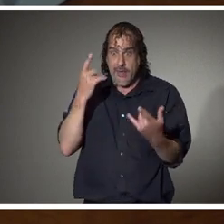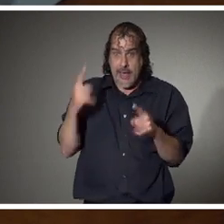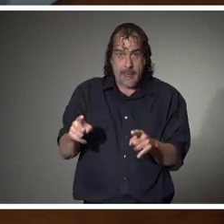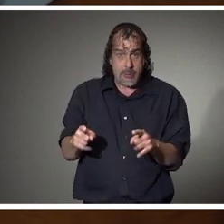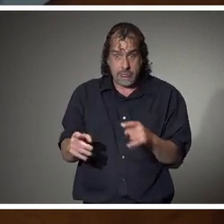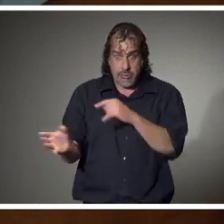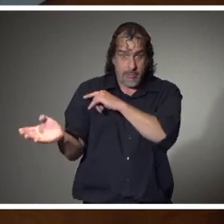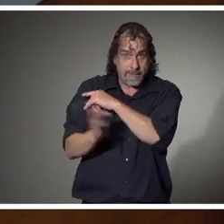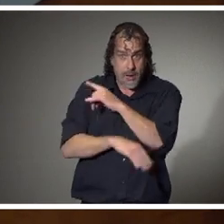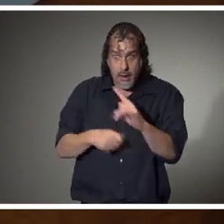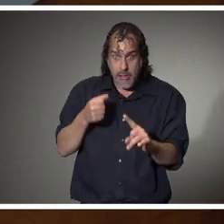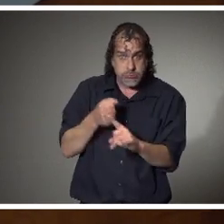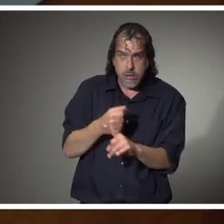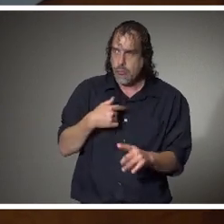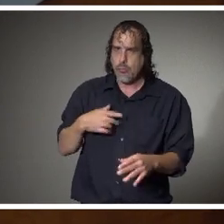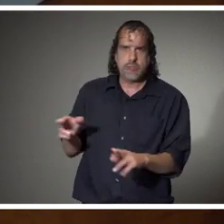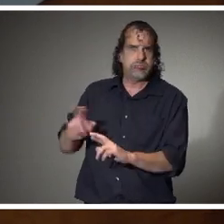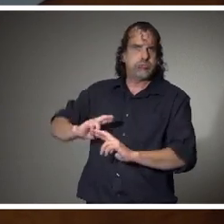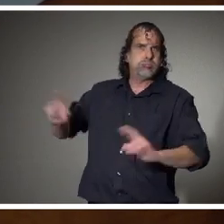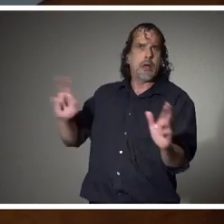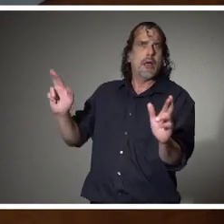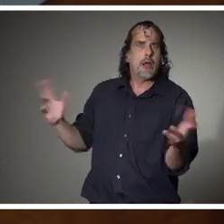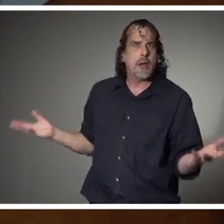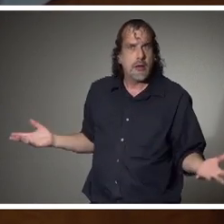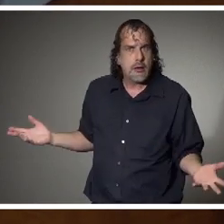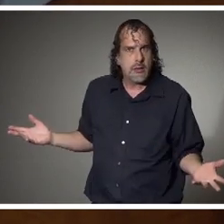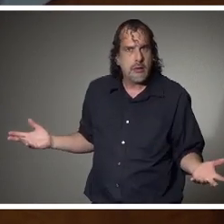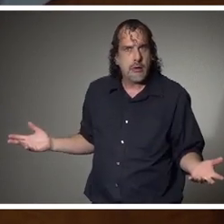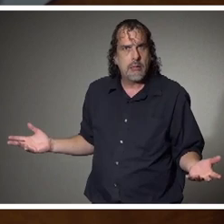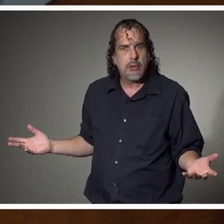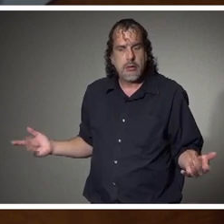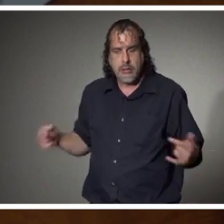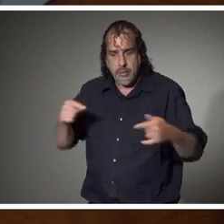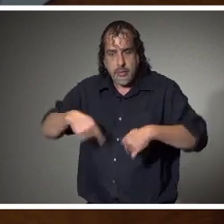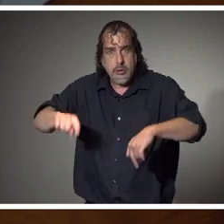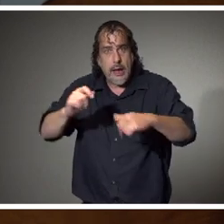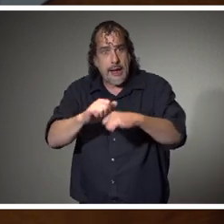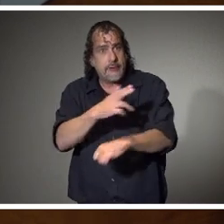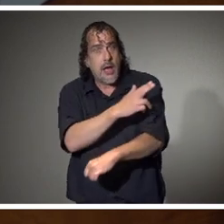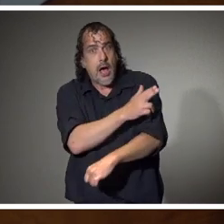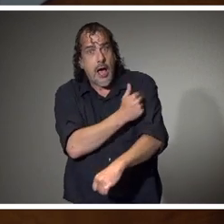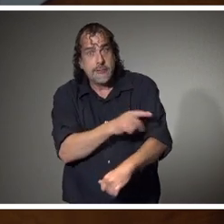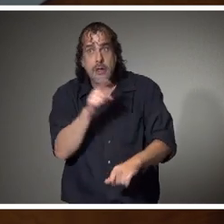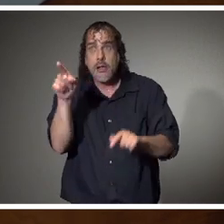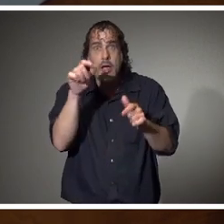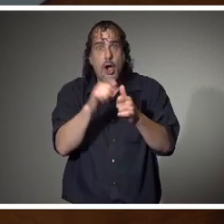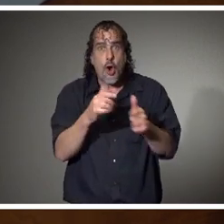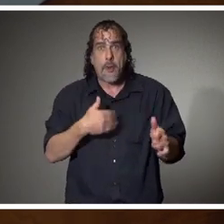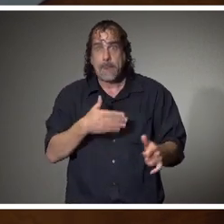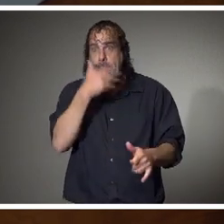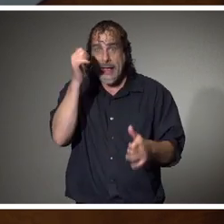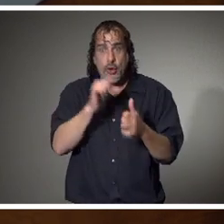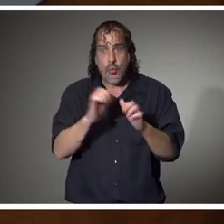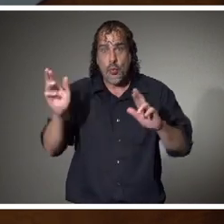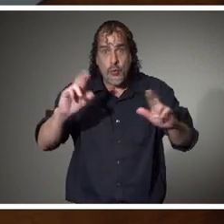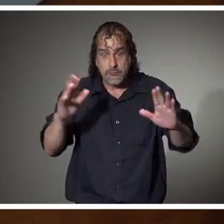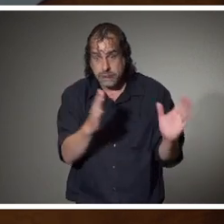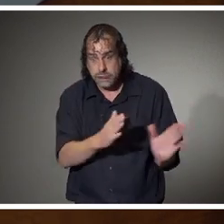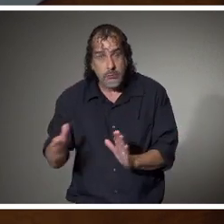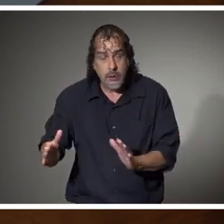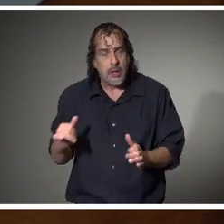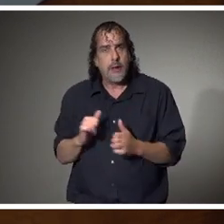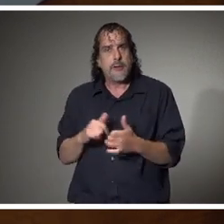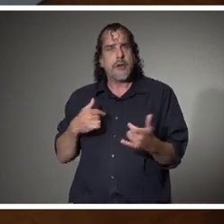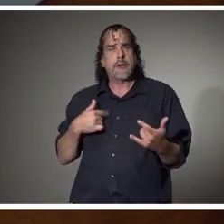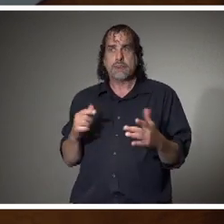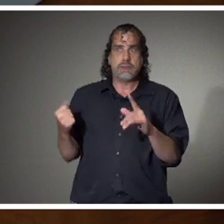if in fact it comes back. I think if we as a healthcare system are in a better spot if and when it comes back, if we